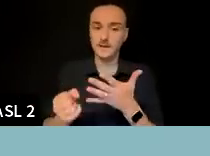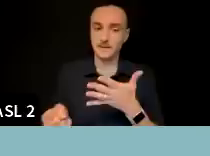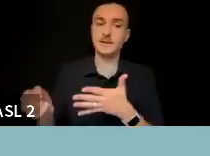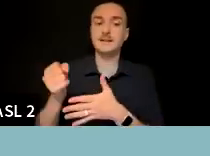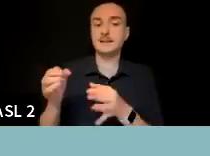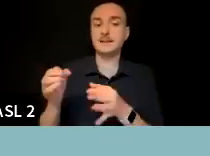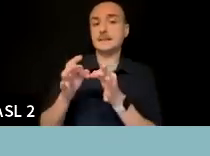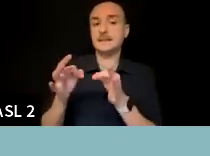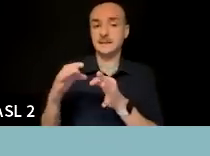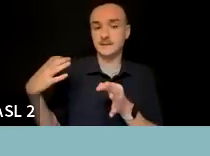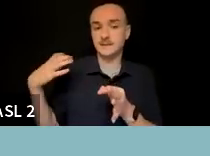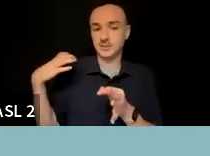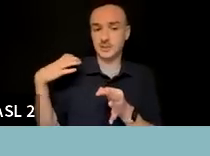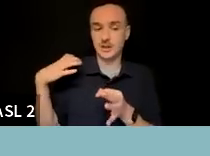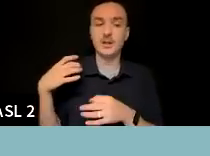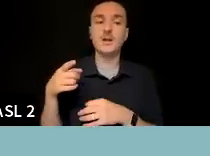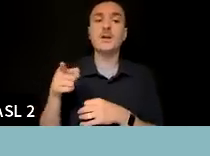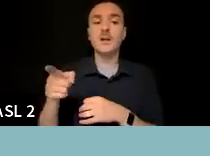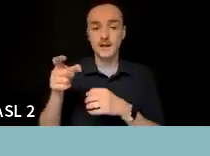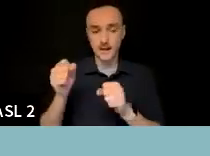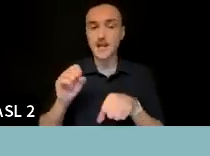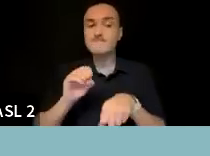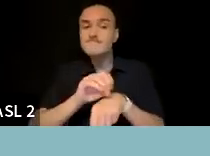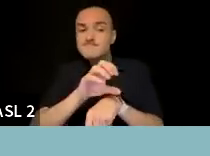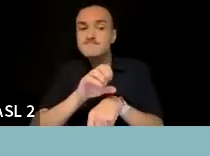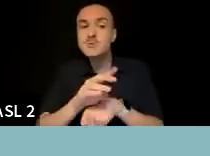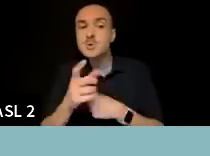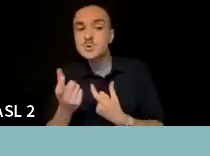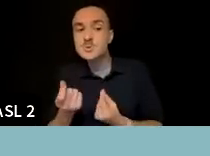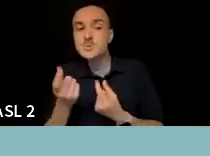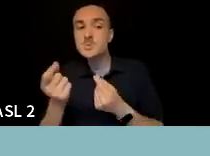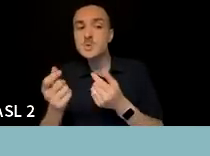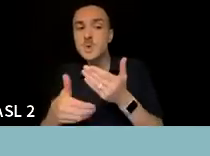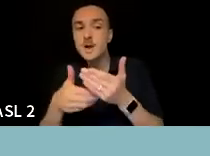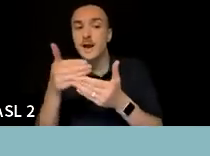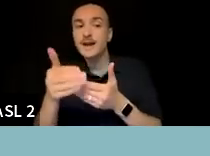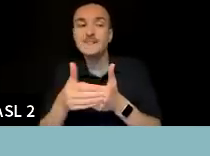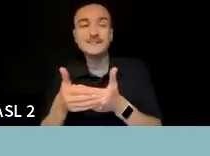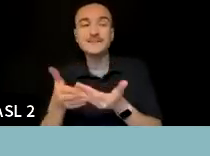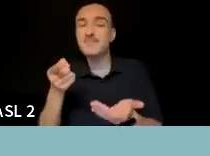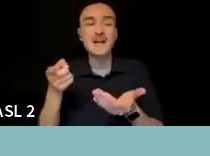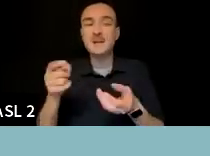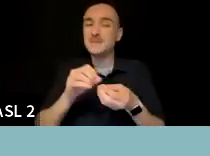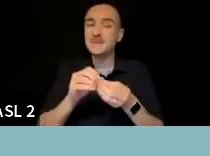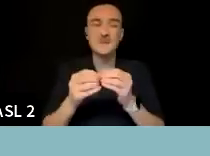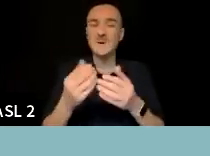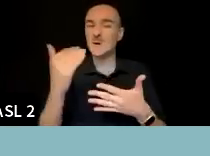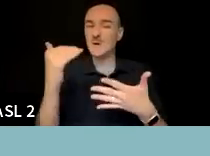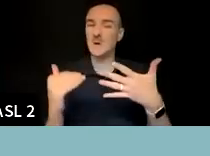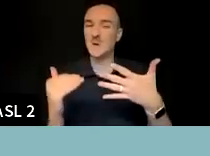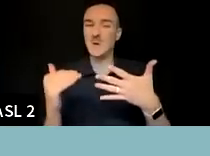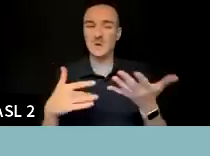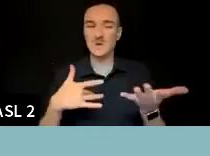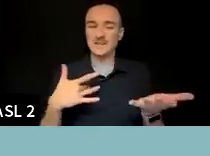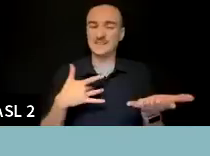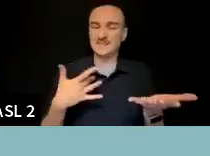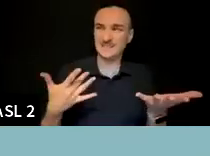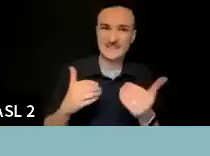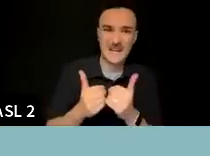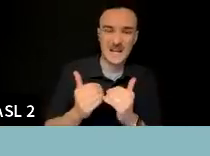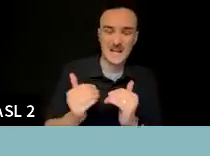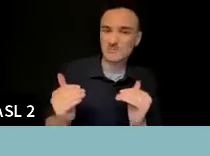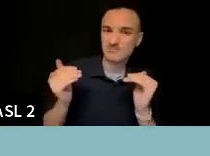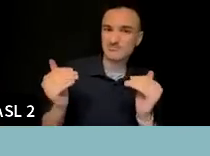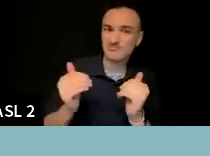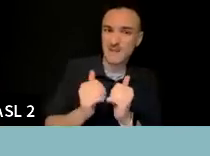provide advice on next steps if your application didn't receive a favorable score. During the pre-award and award